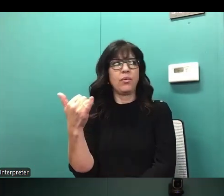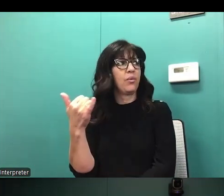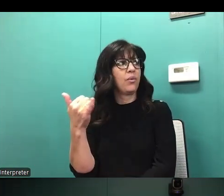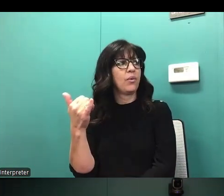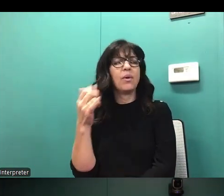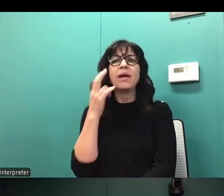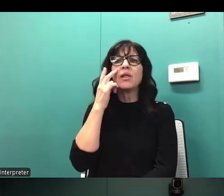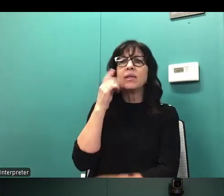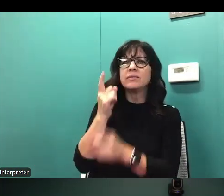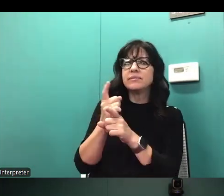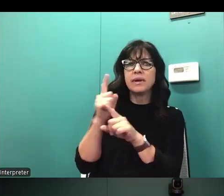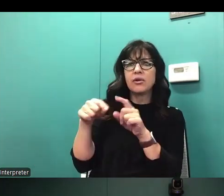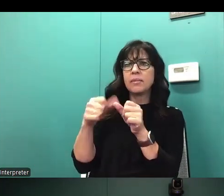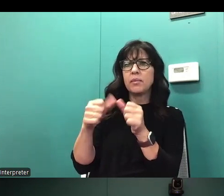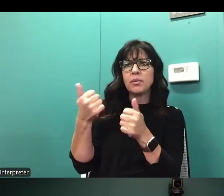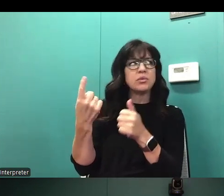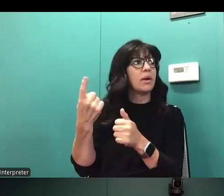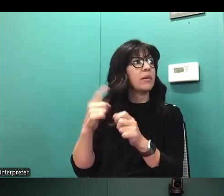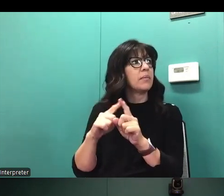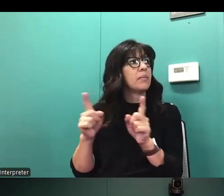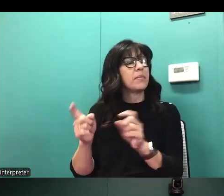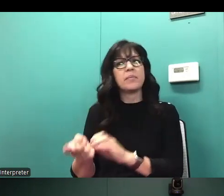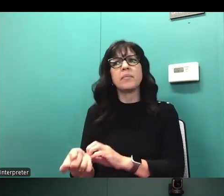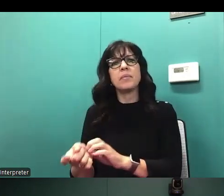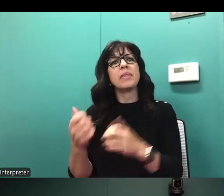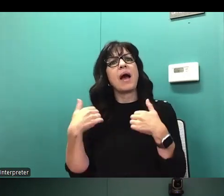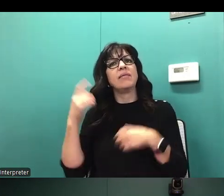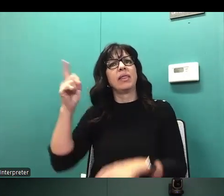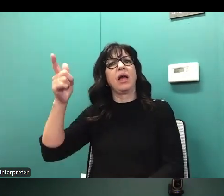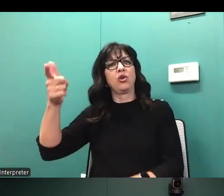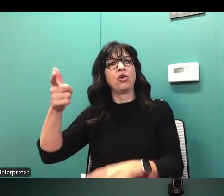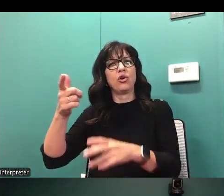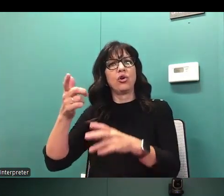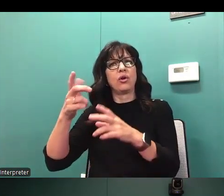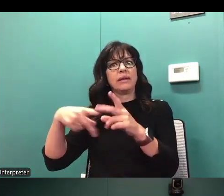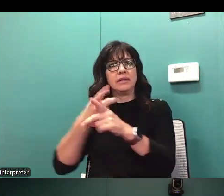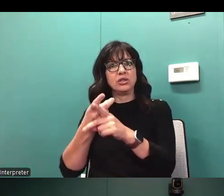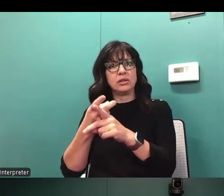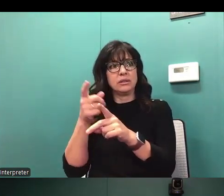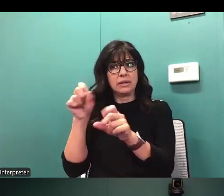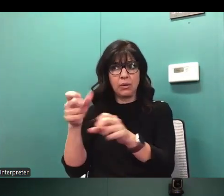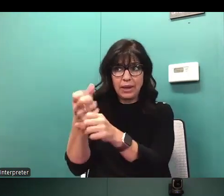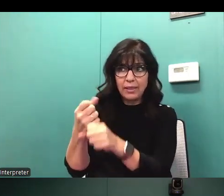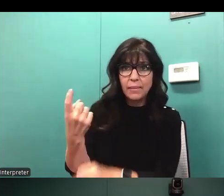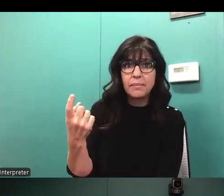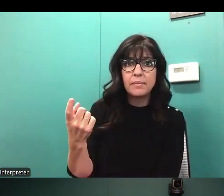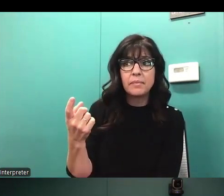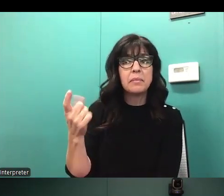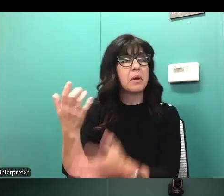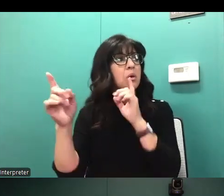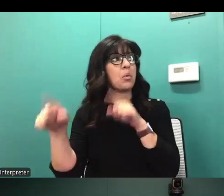I don't remember which one it is. But yeah, so they do have later editions. So yeah, similar. Can order